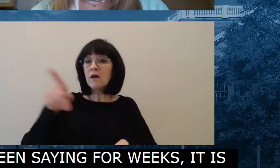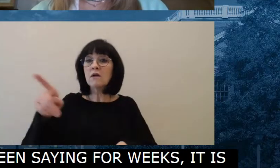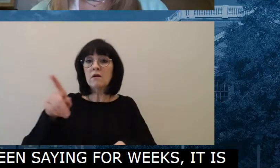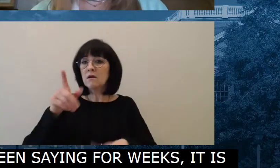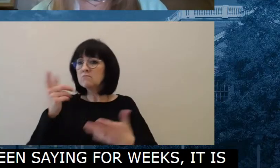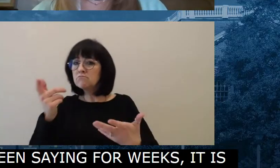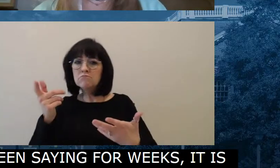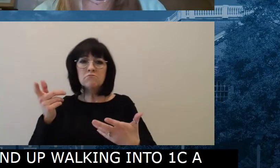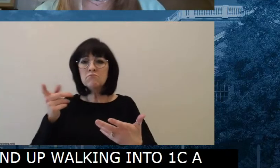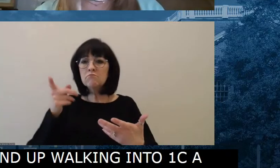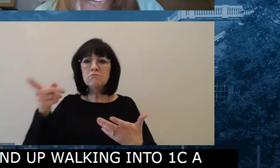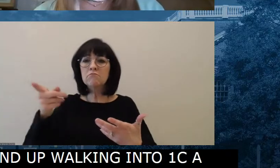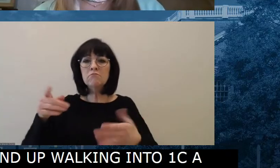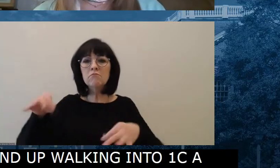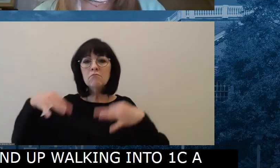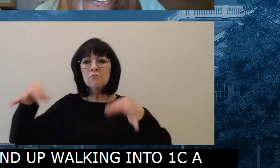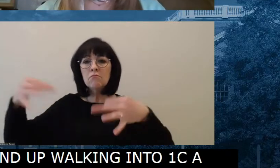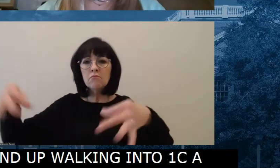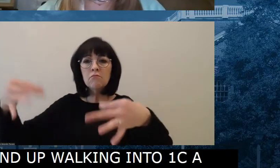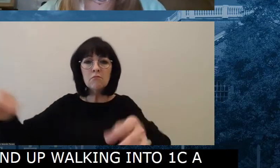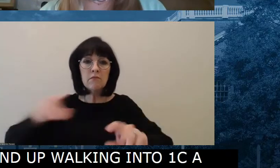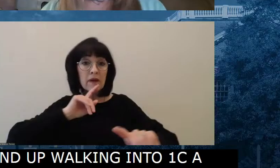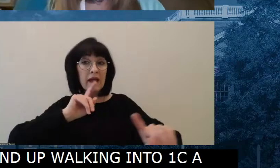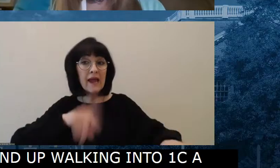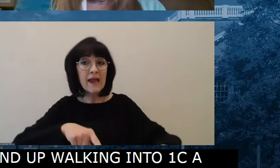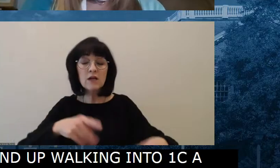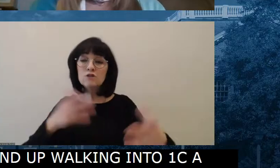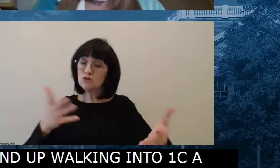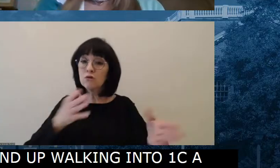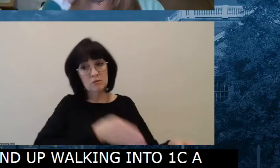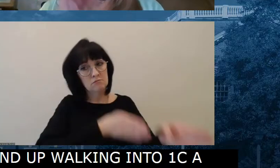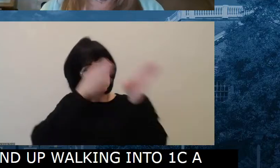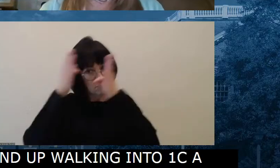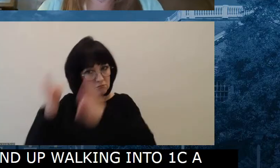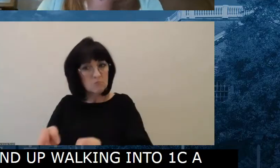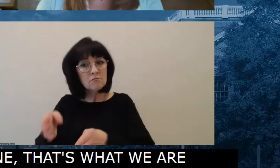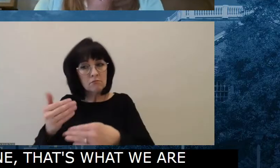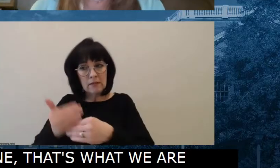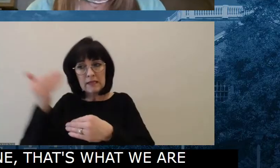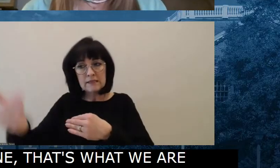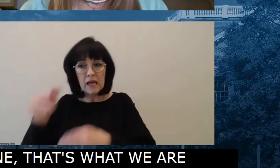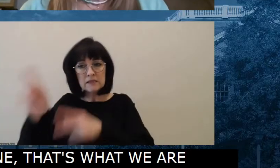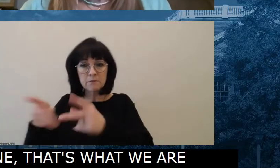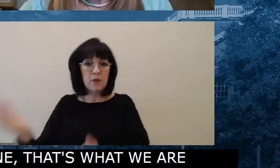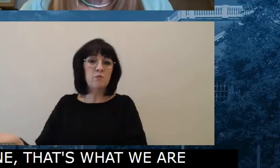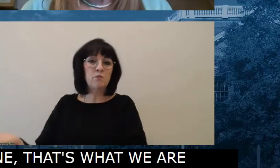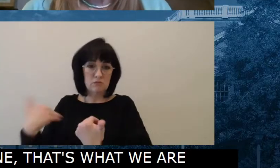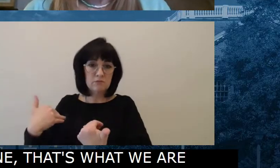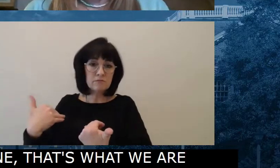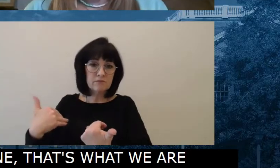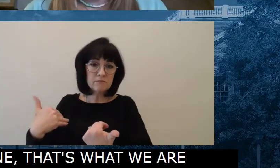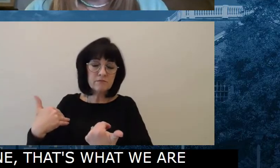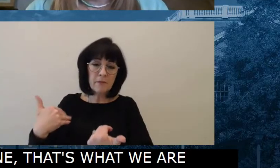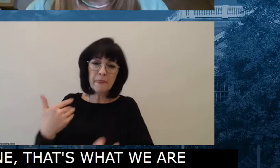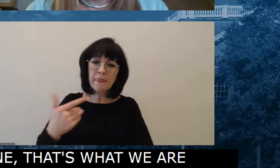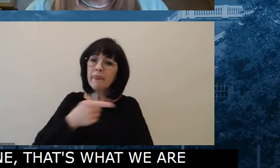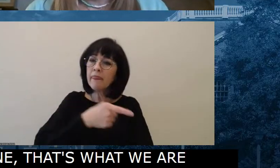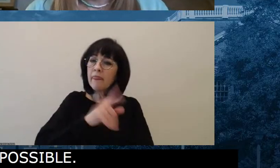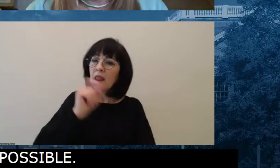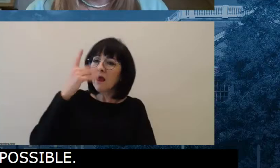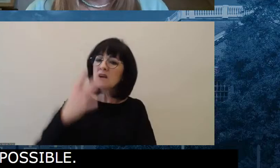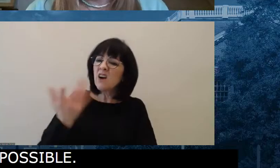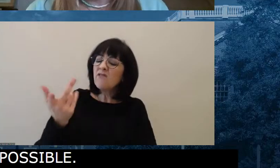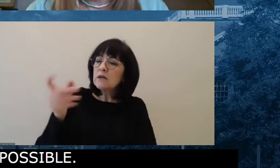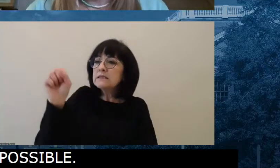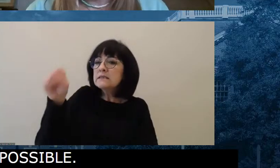possible. And if I may, it does take some creativity at times. I give